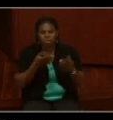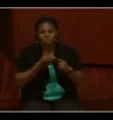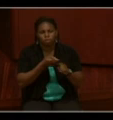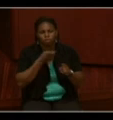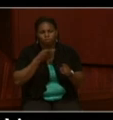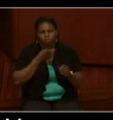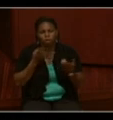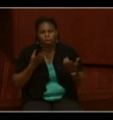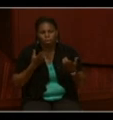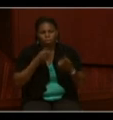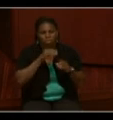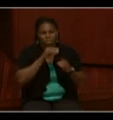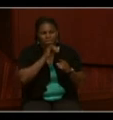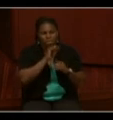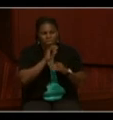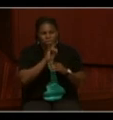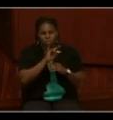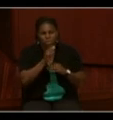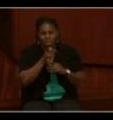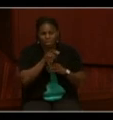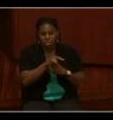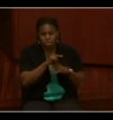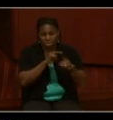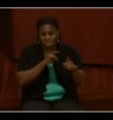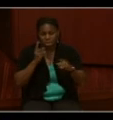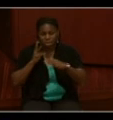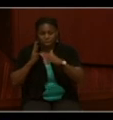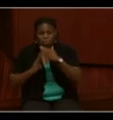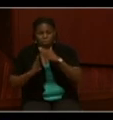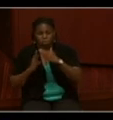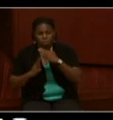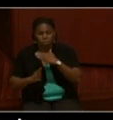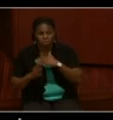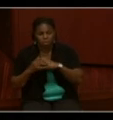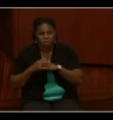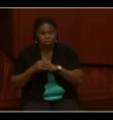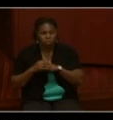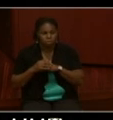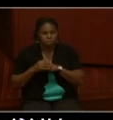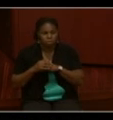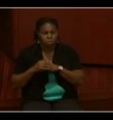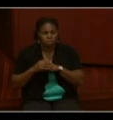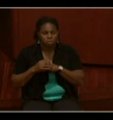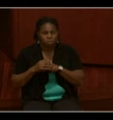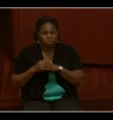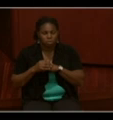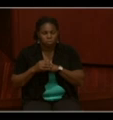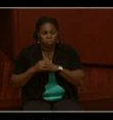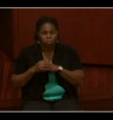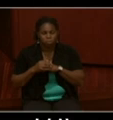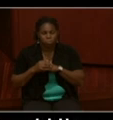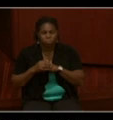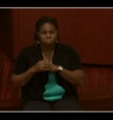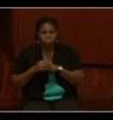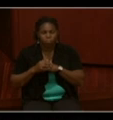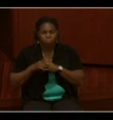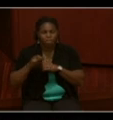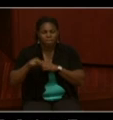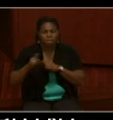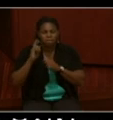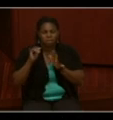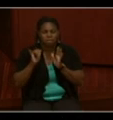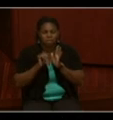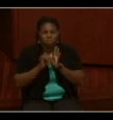an interrogation where, say, the immigration official would point to a place on the map and then the applicant would have to identify, well, that